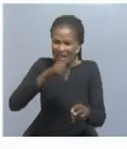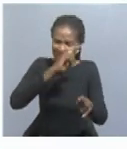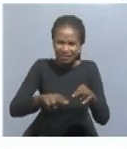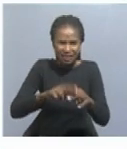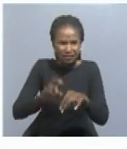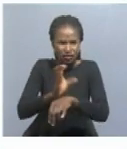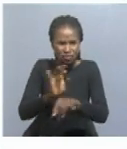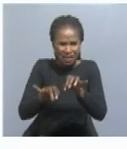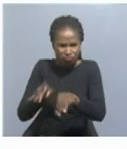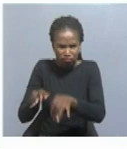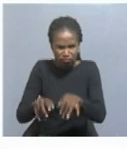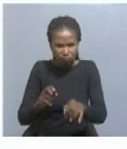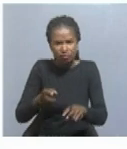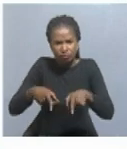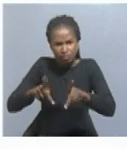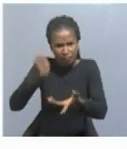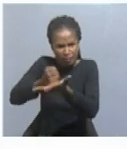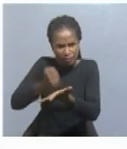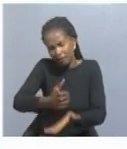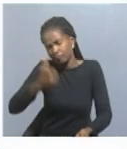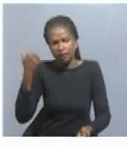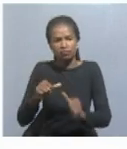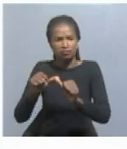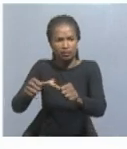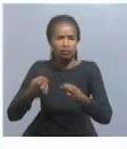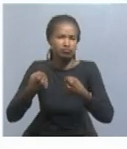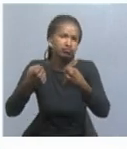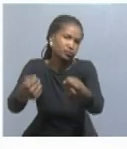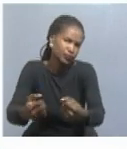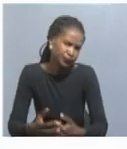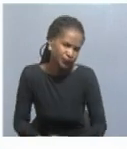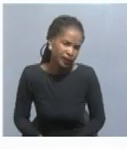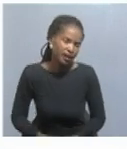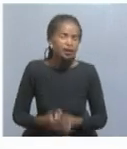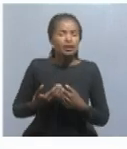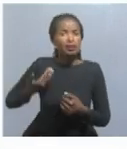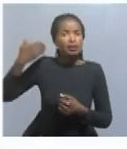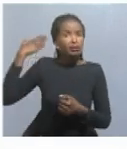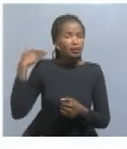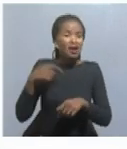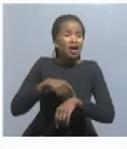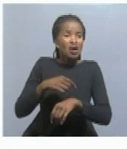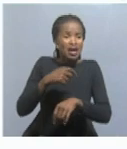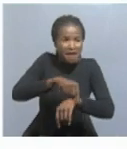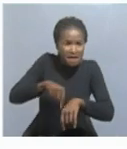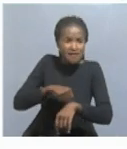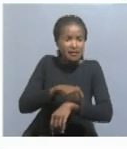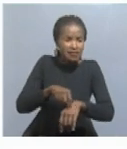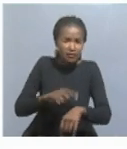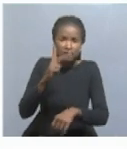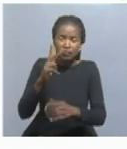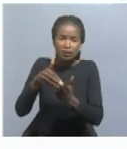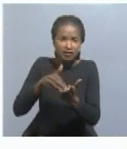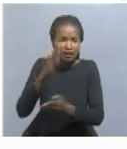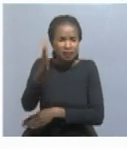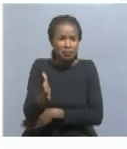to COVID-19. So there are certainly areas where opportunities have arisen as a result of